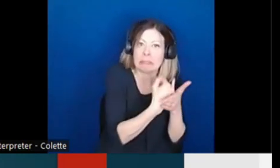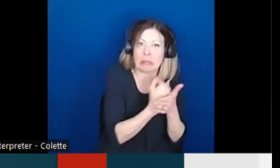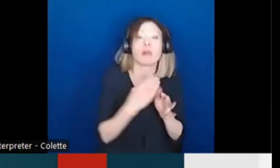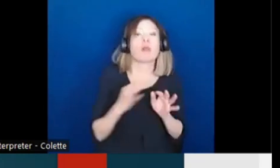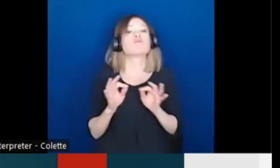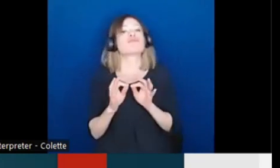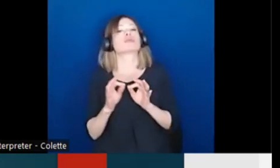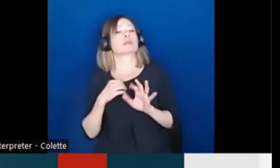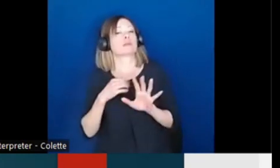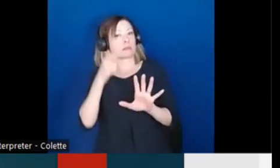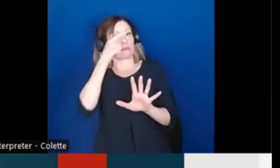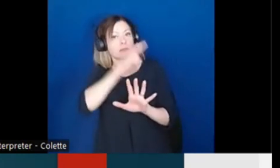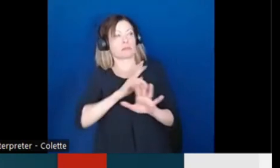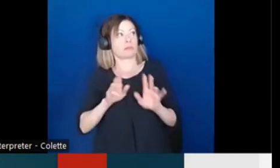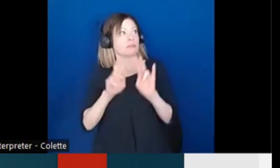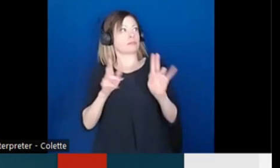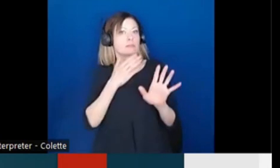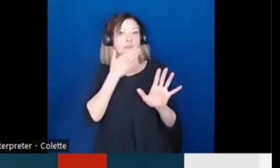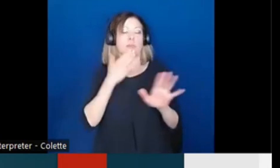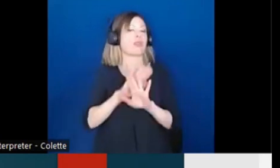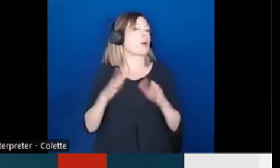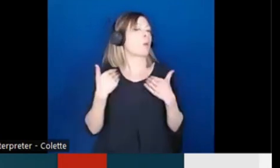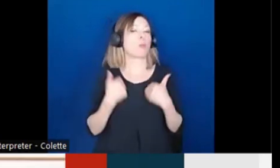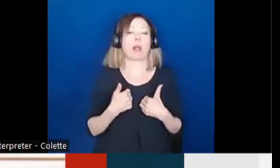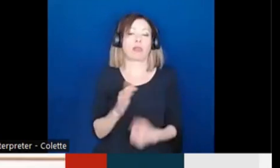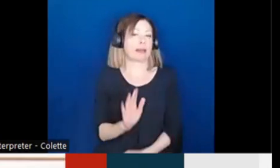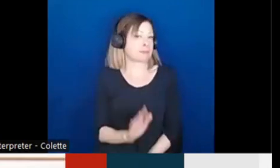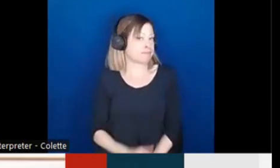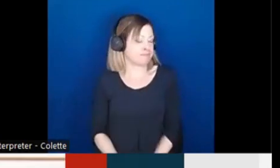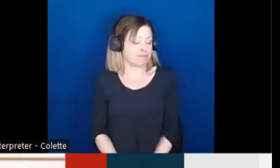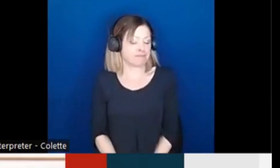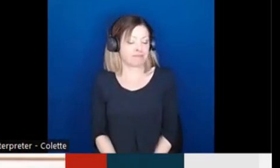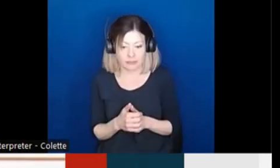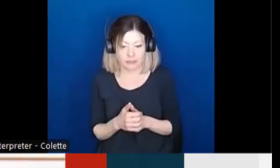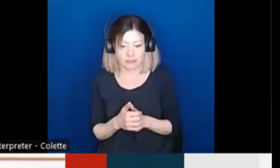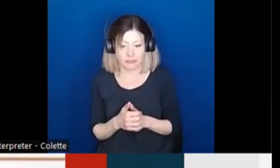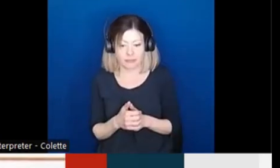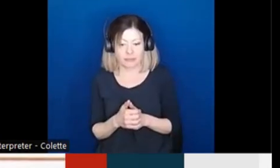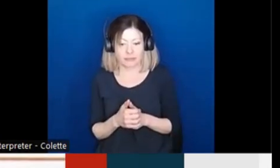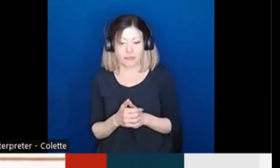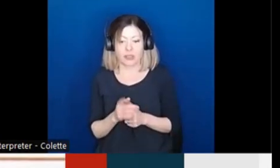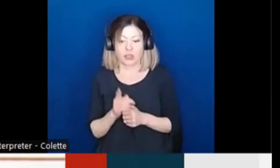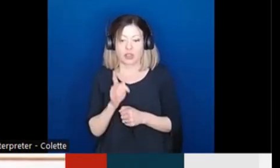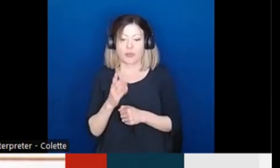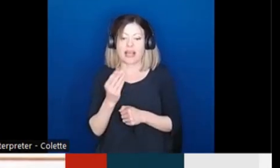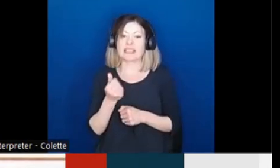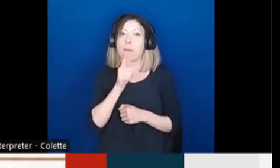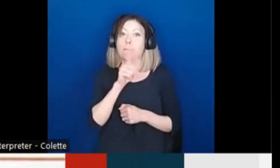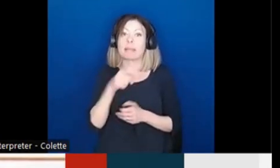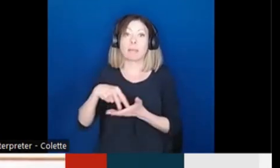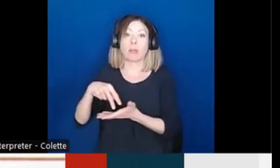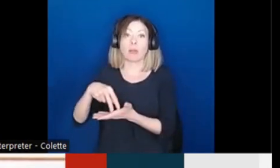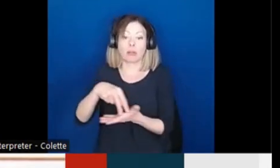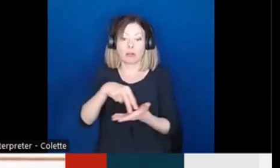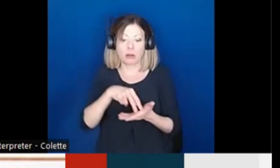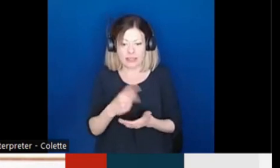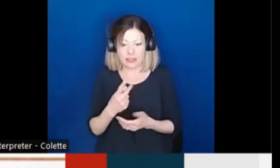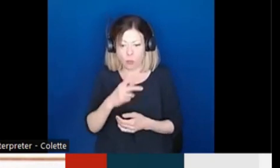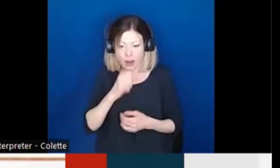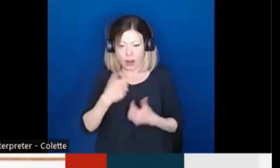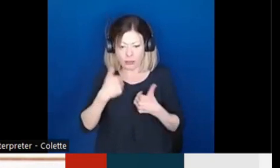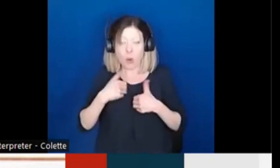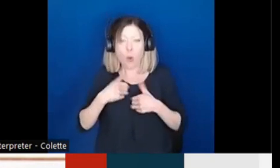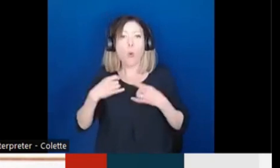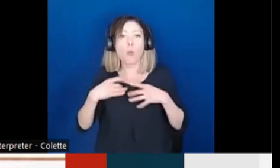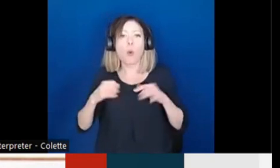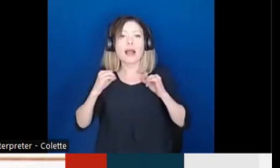weren't wealthy. Okay, so we got next. Churchyard, there's one guy, looks like he's wearing a white coat, and